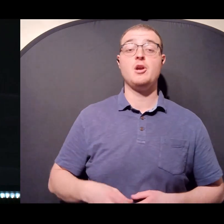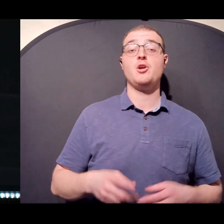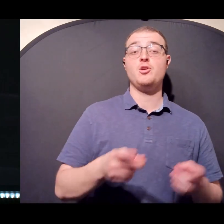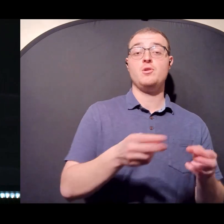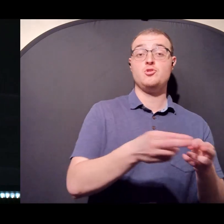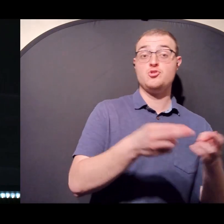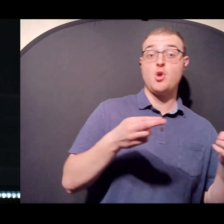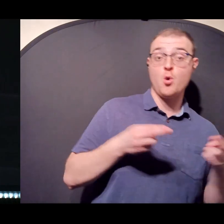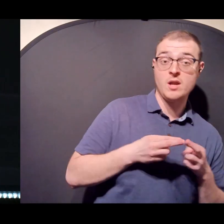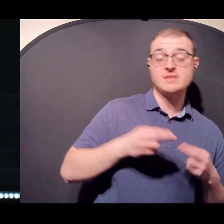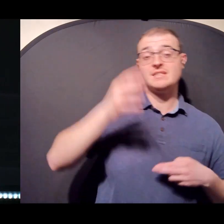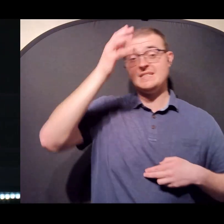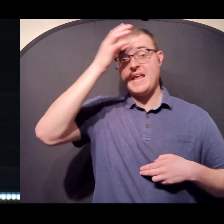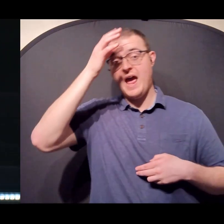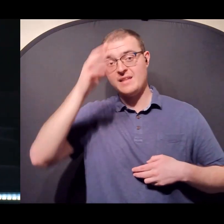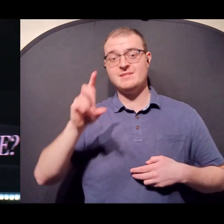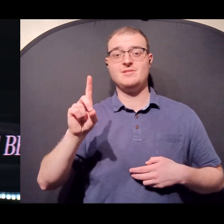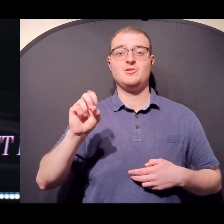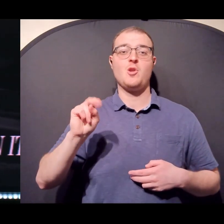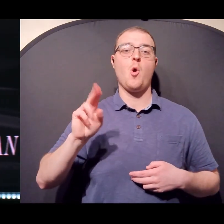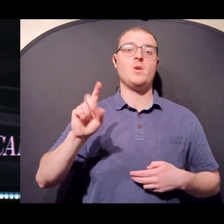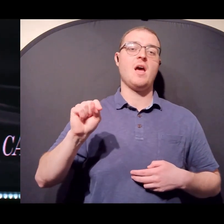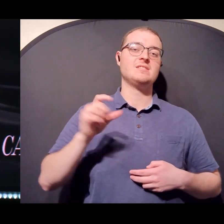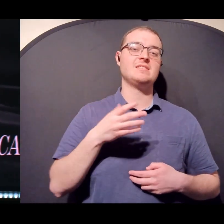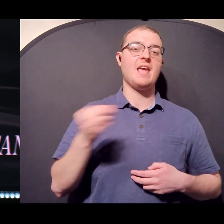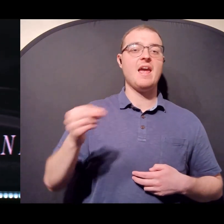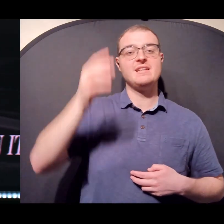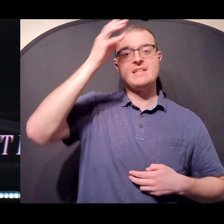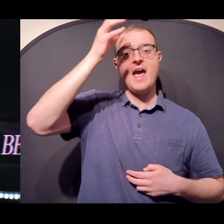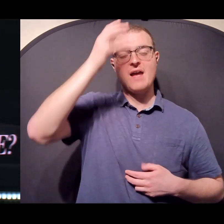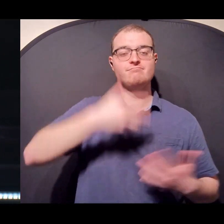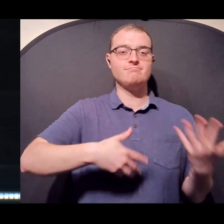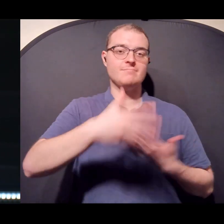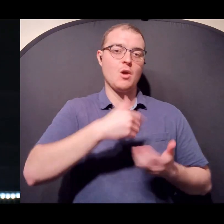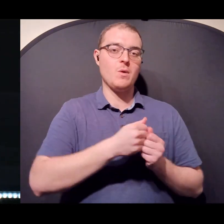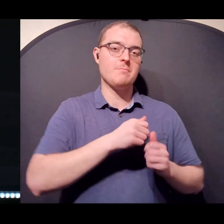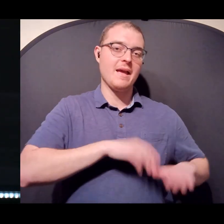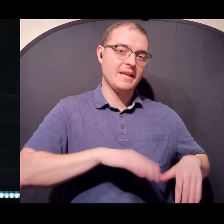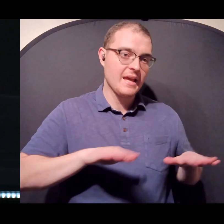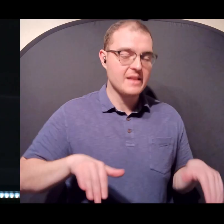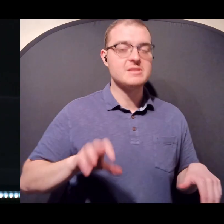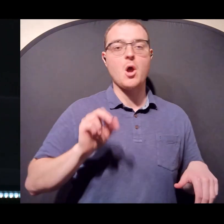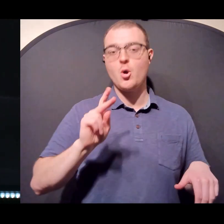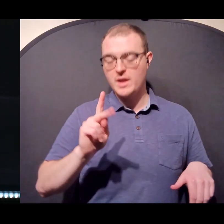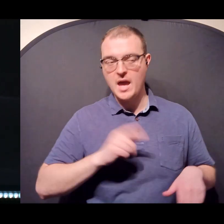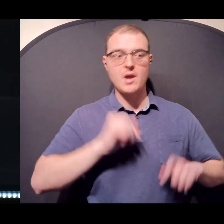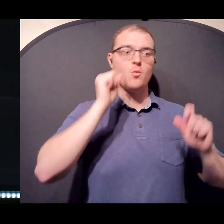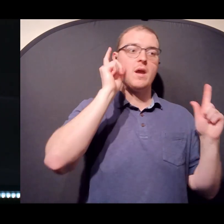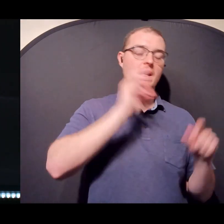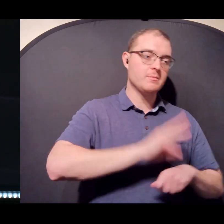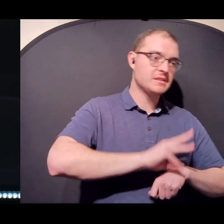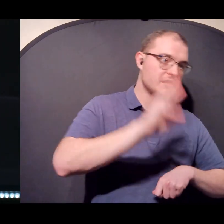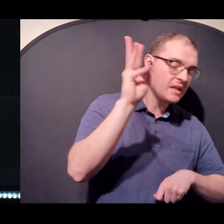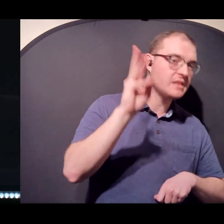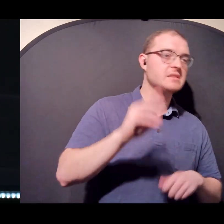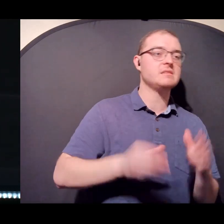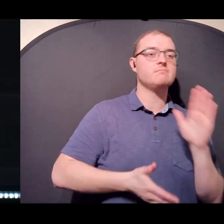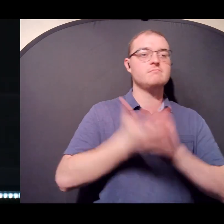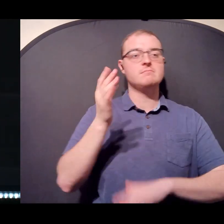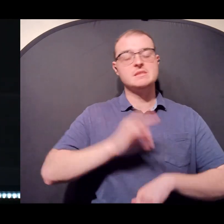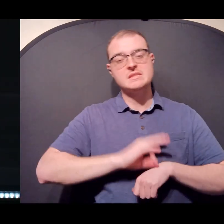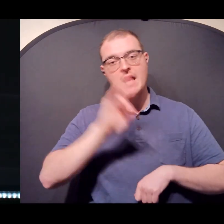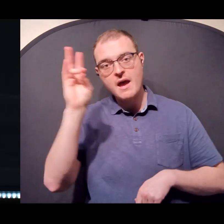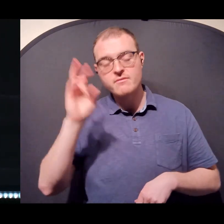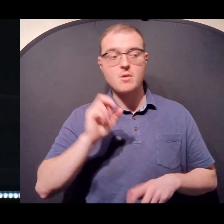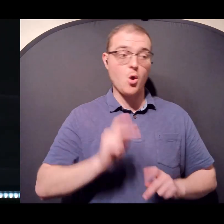and I'm just trying to be helpful. Like, you need anything? What you need? You need me to help something? What can I do? I'm just trying not to get in the way here. Just trying to get in the way. We get the kids in the car,